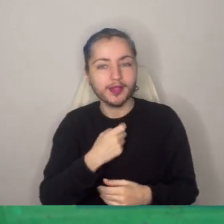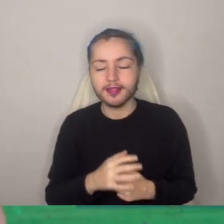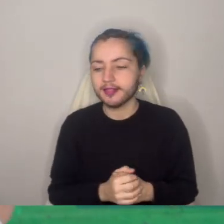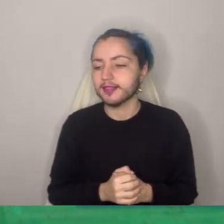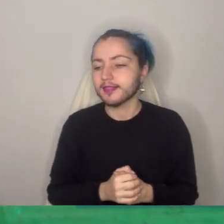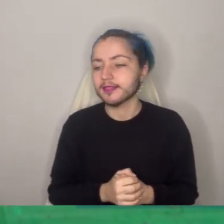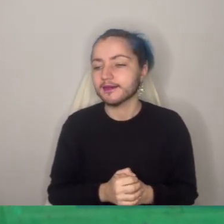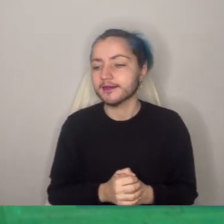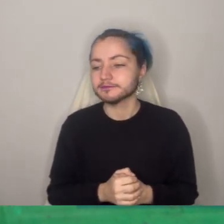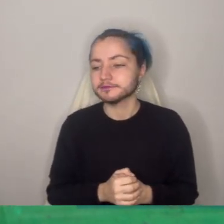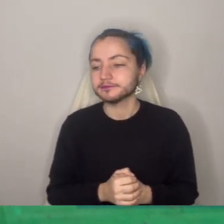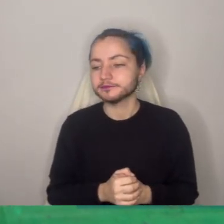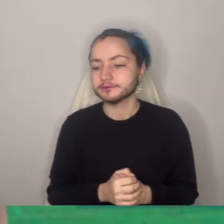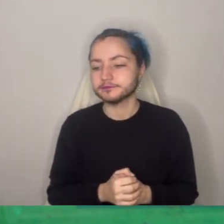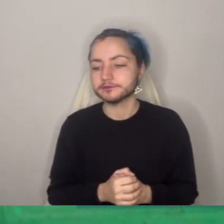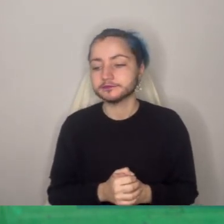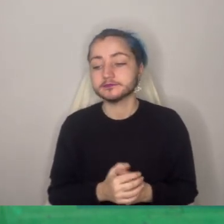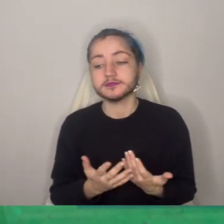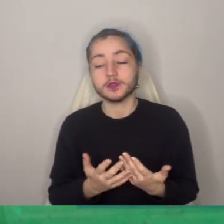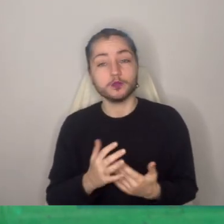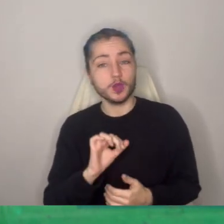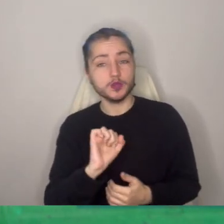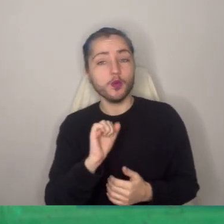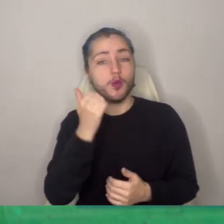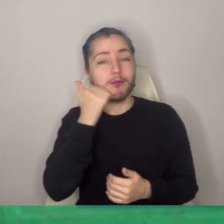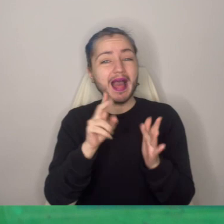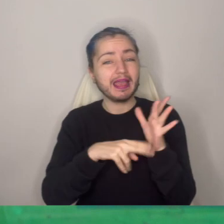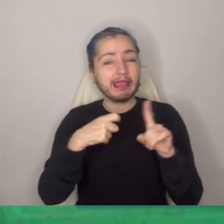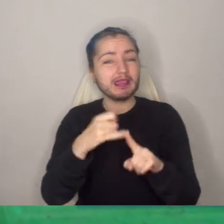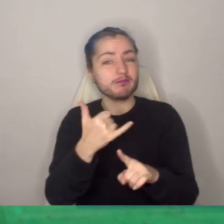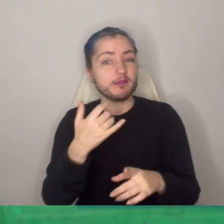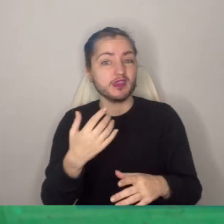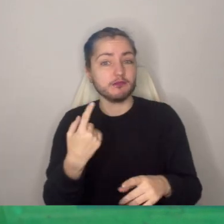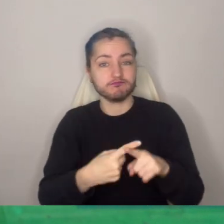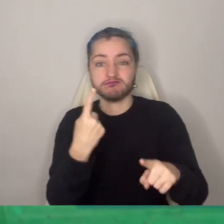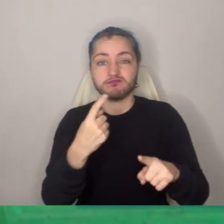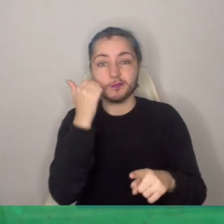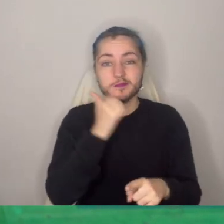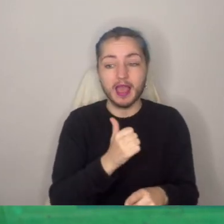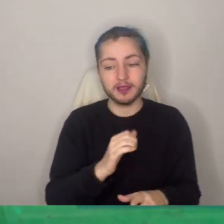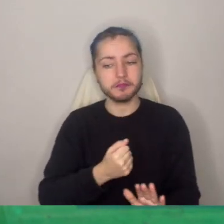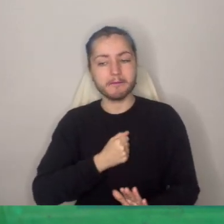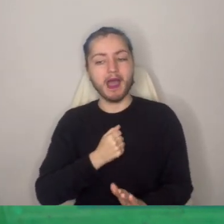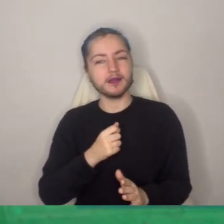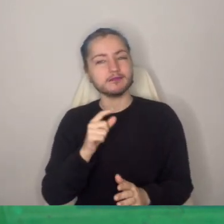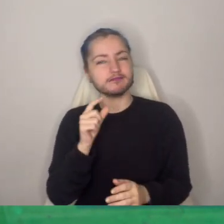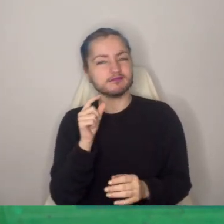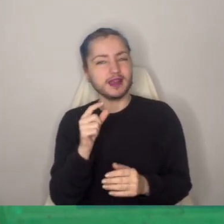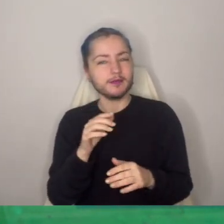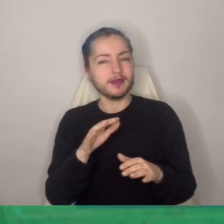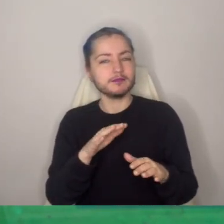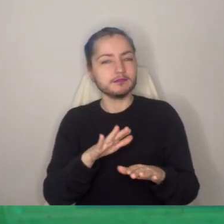So your black ink will probably be black straight away. This one takes a little longer, but it's cool to see it